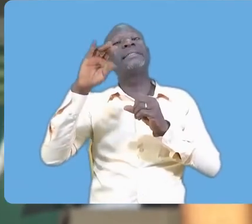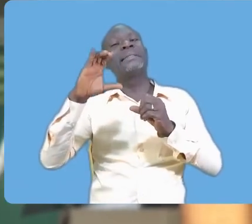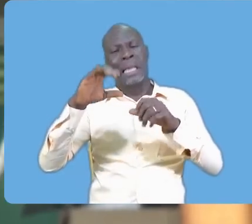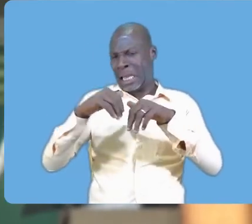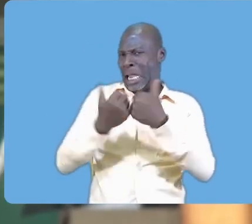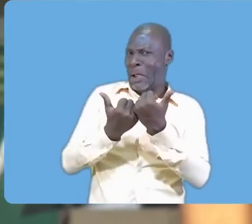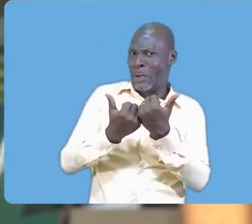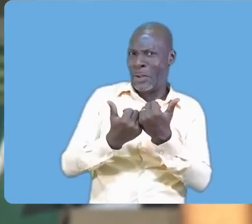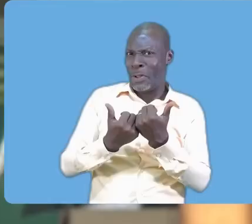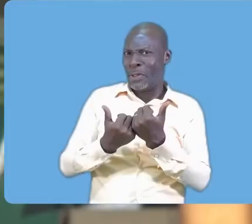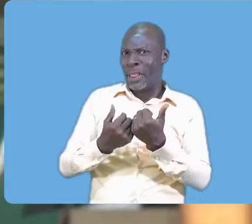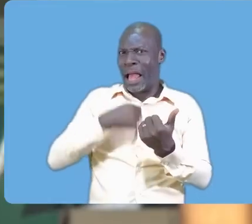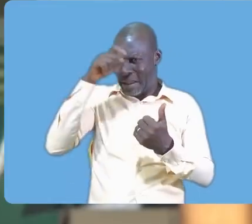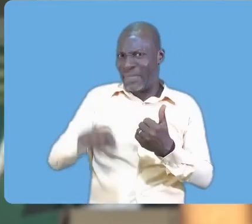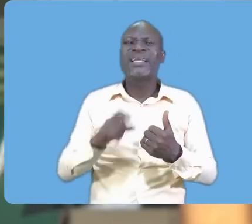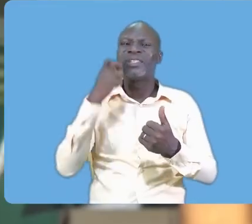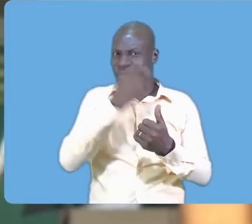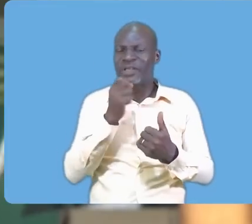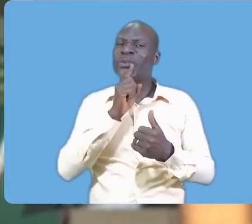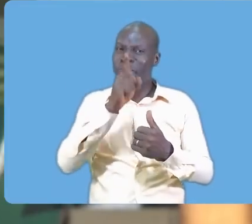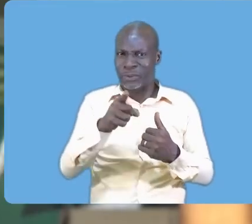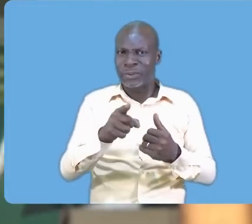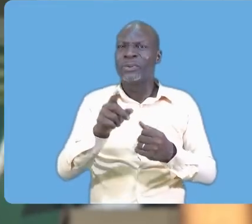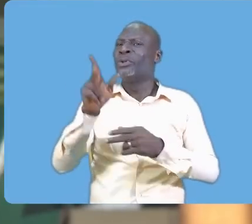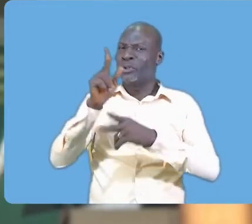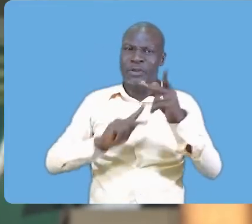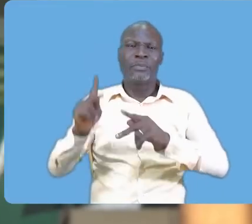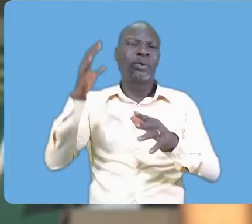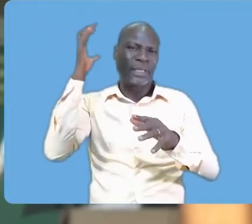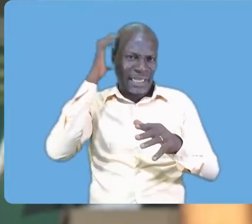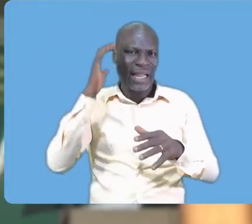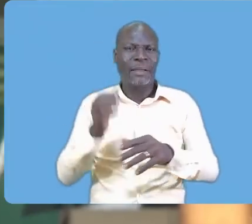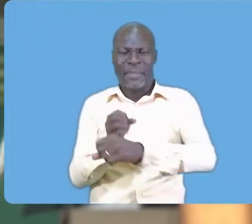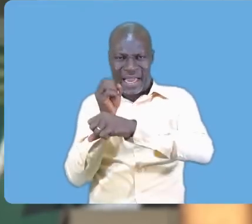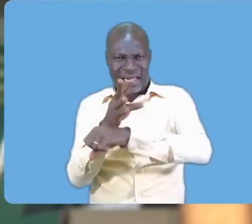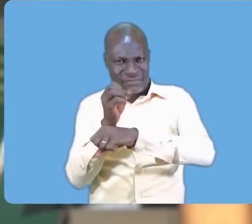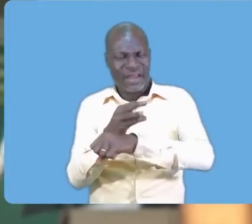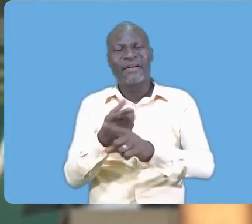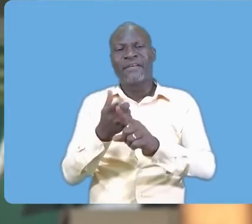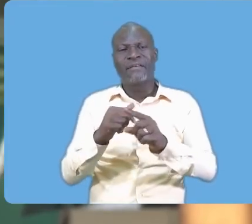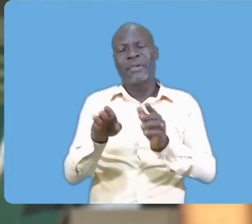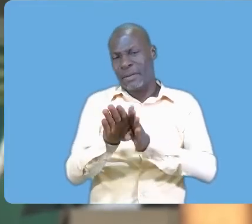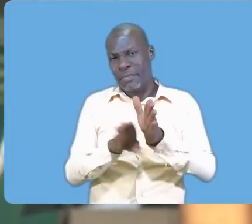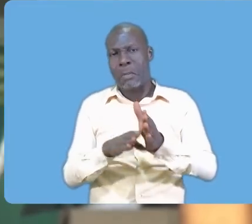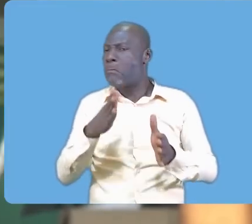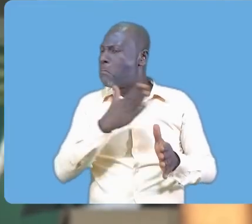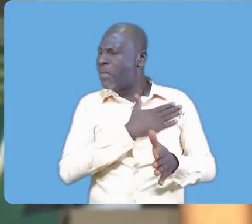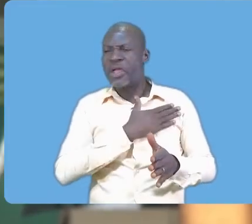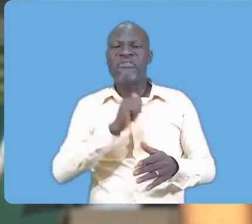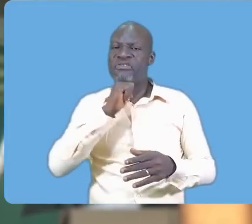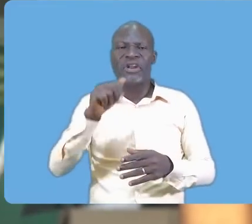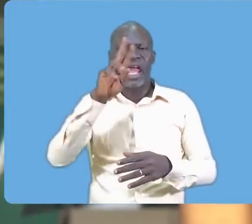adwuma me menya campaign mo obia obi amo adwe yo se me gina ho me ndc ni ana me mpp no wo ye the biggest mistake in your